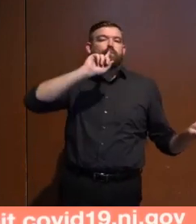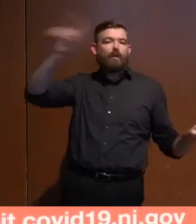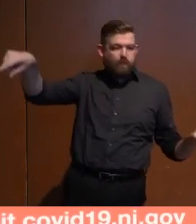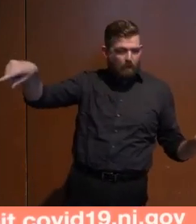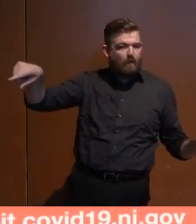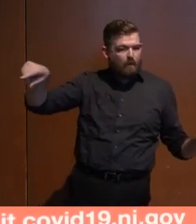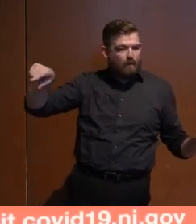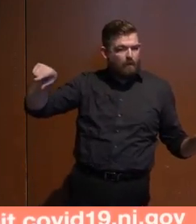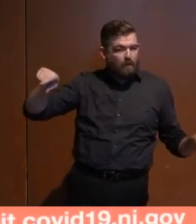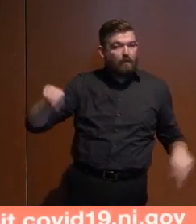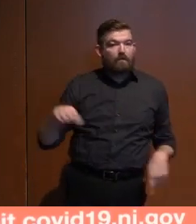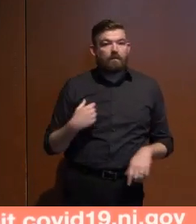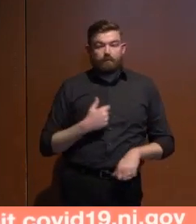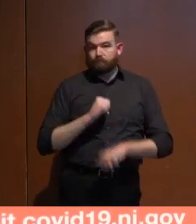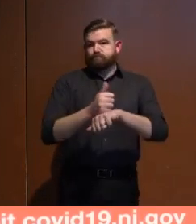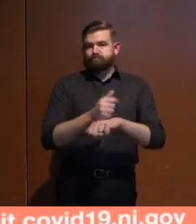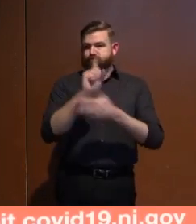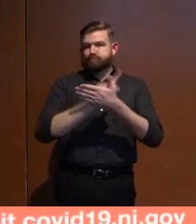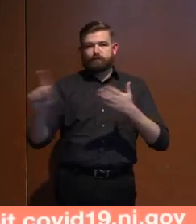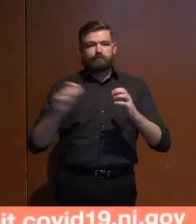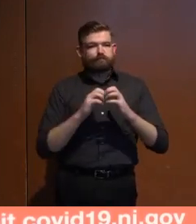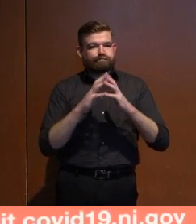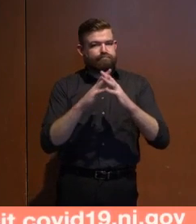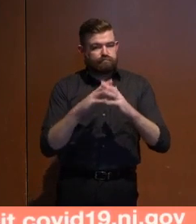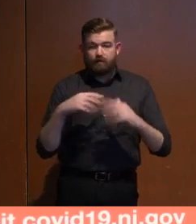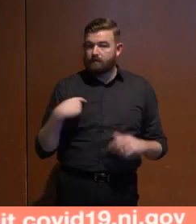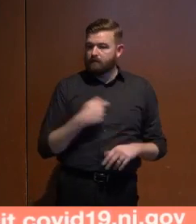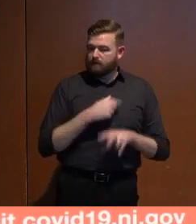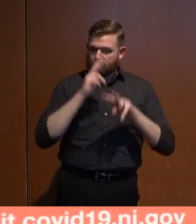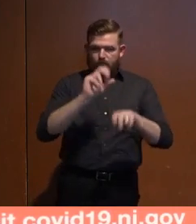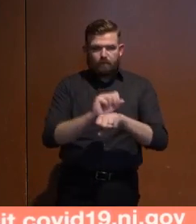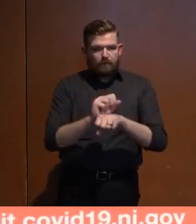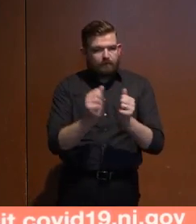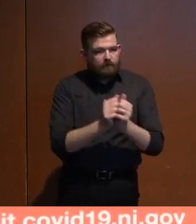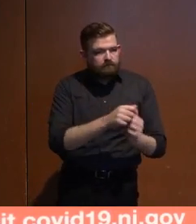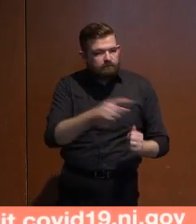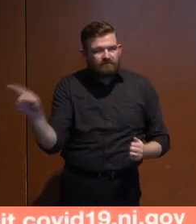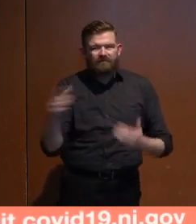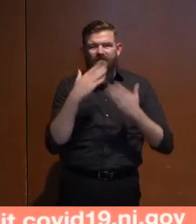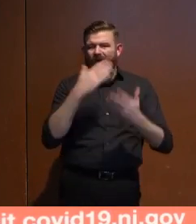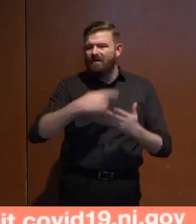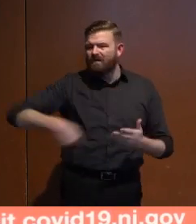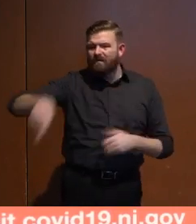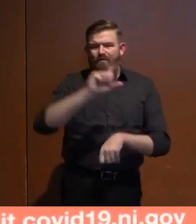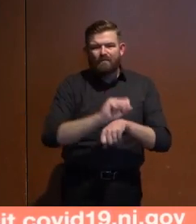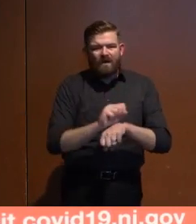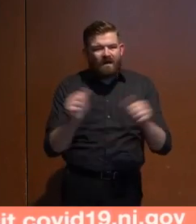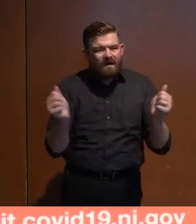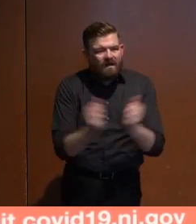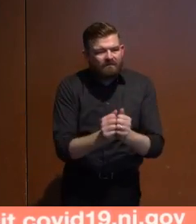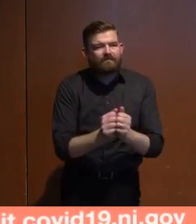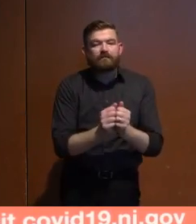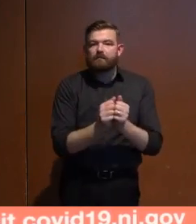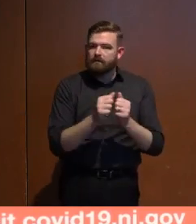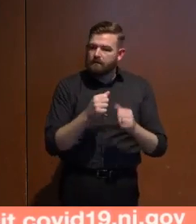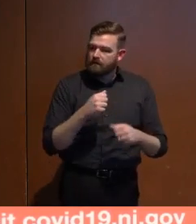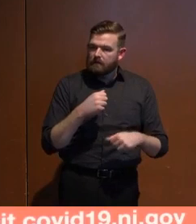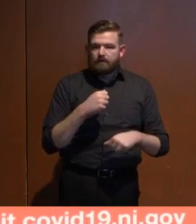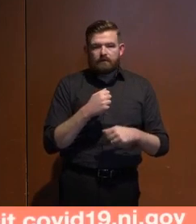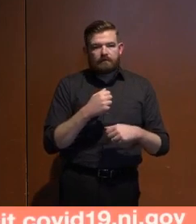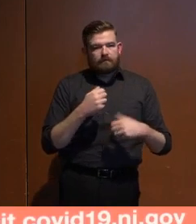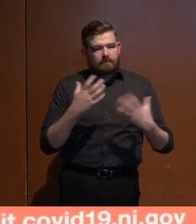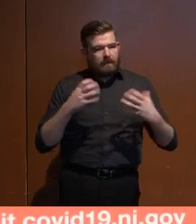and we look forward to doing our part. And I want to thank everybody for their collaboration in making it possible to get out this information to people and to